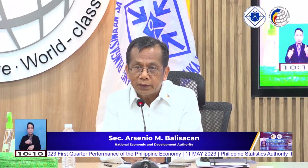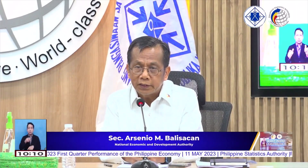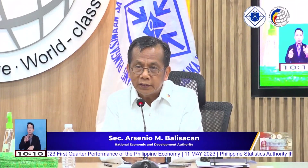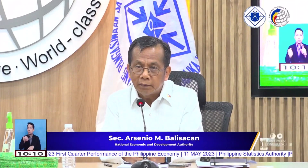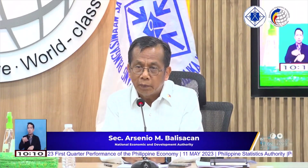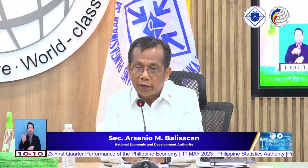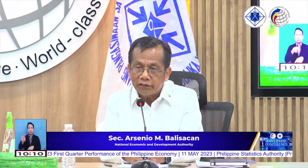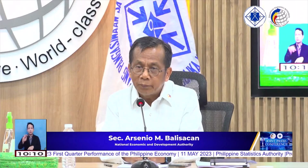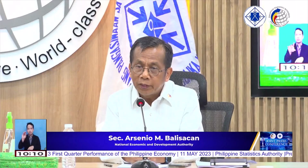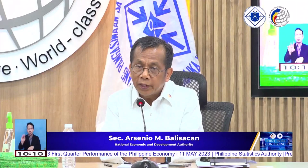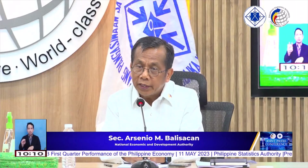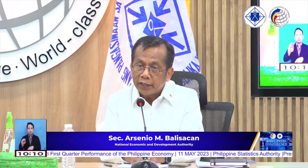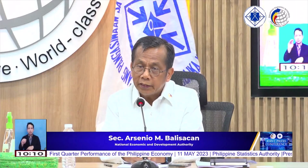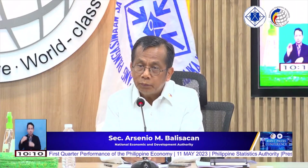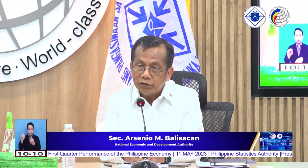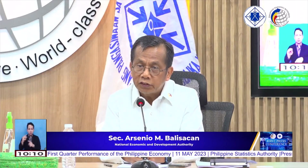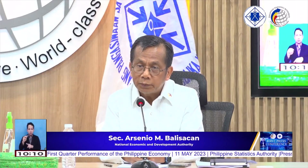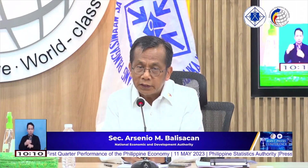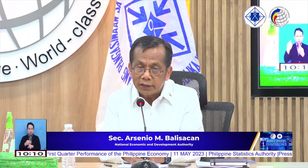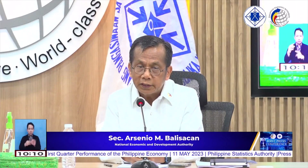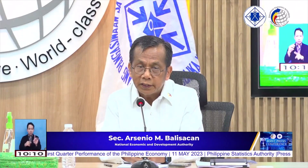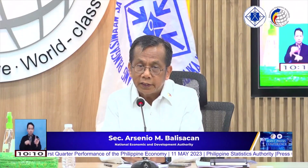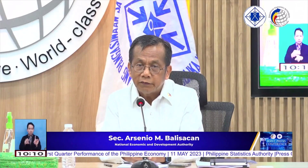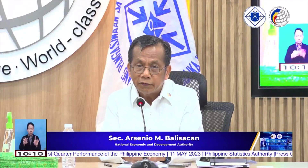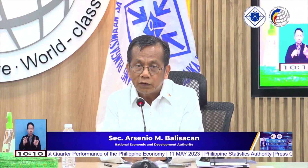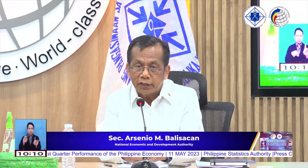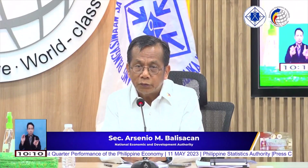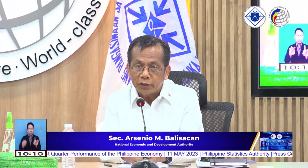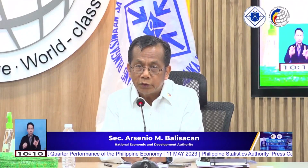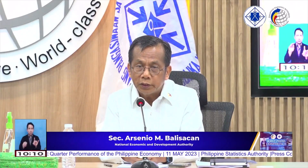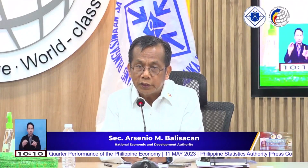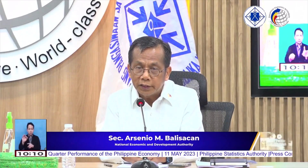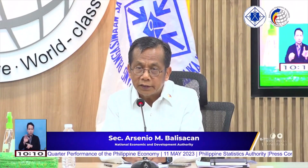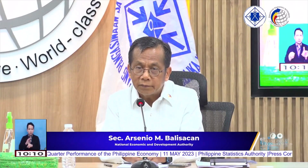in March and 8.6% in February